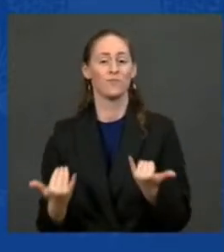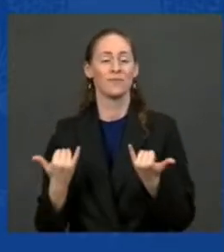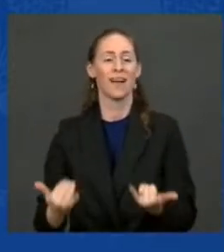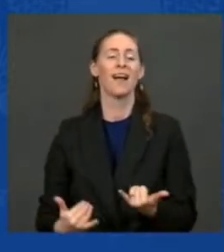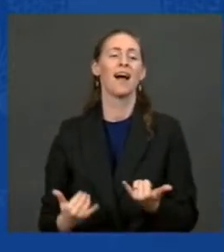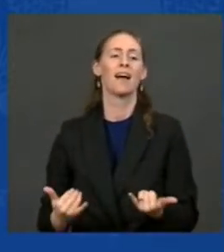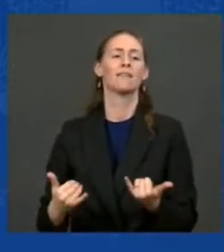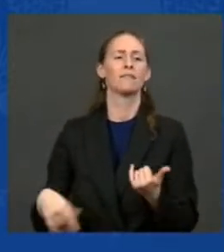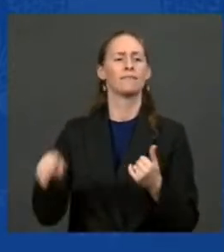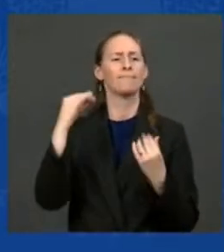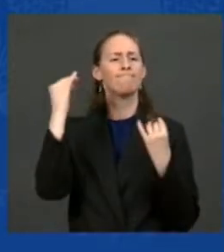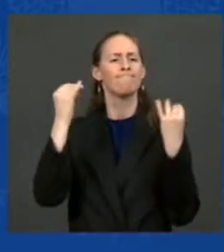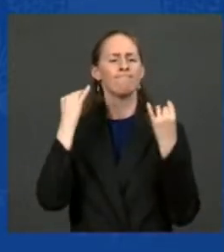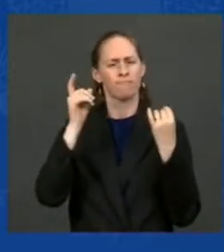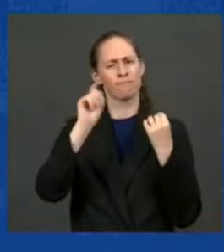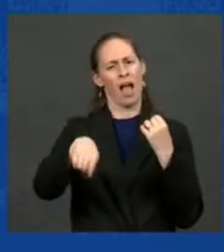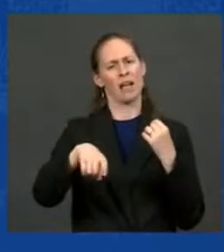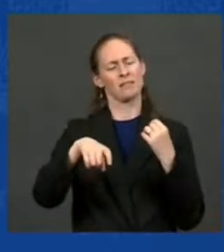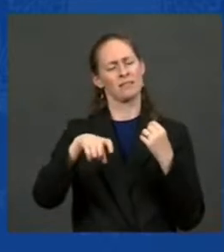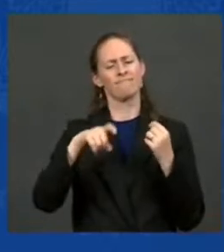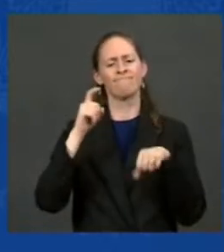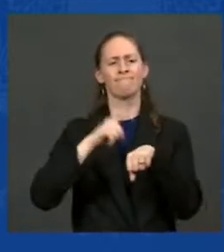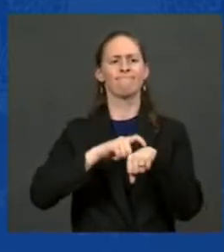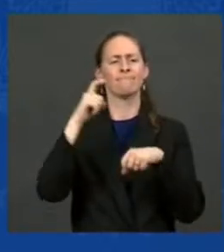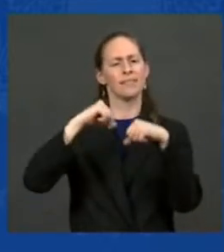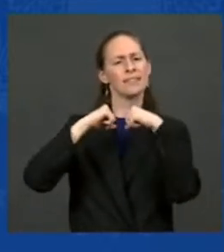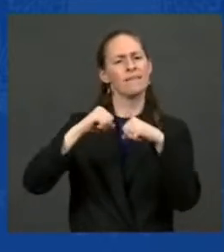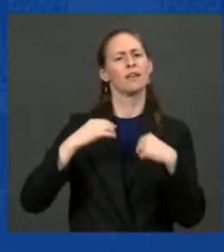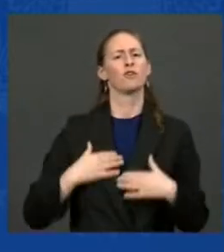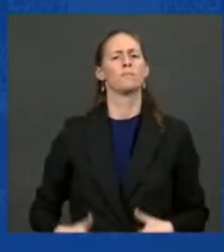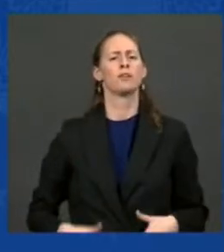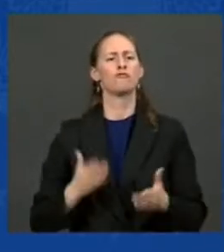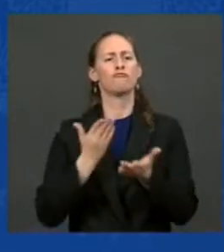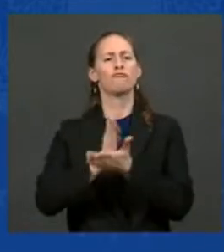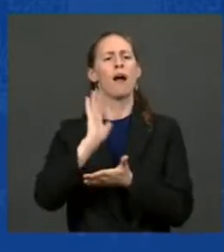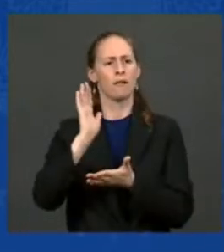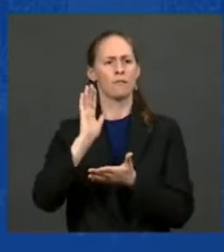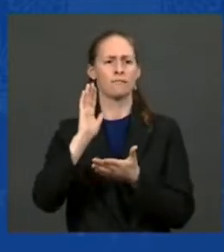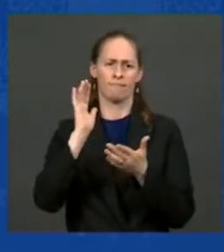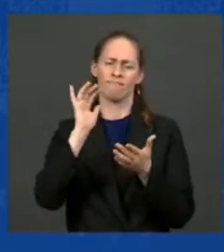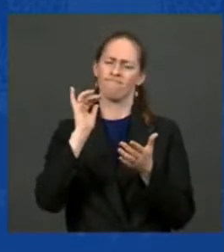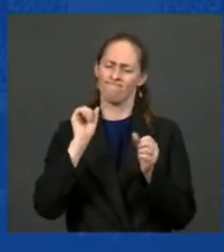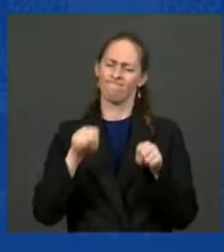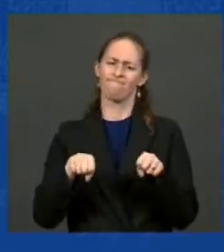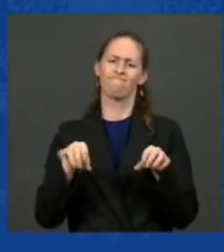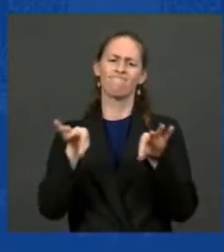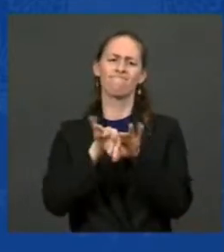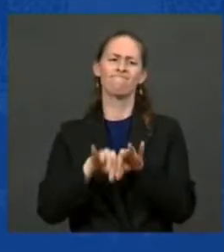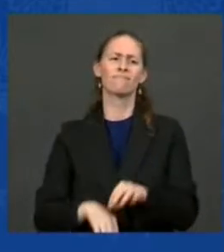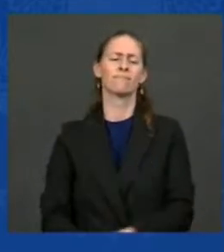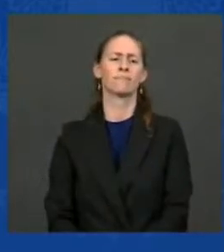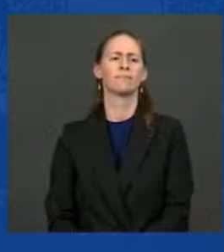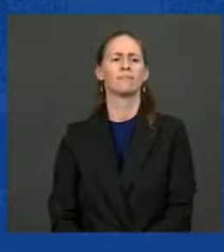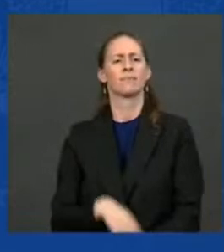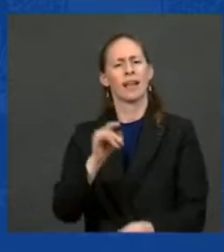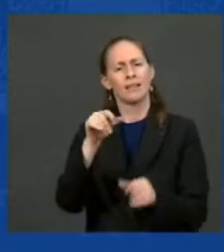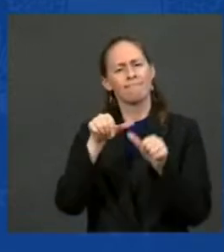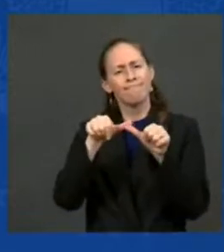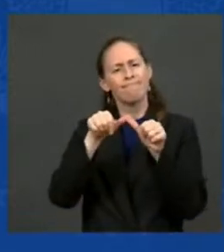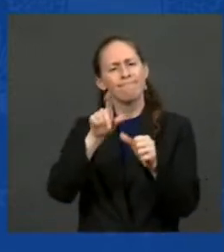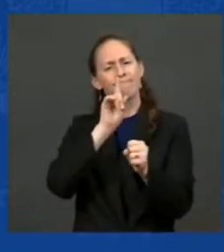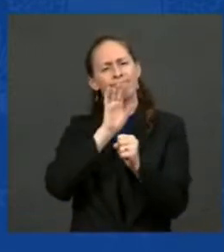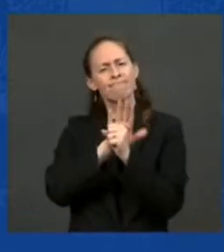and defend human rights as the passion and purpose of our life. So let us be dedicated